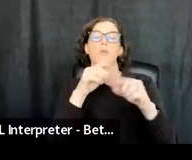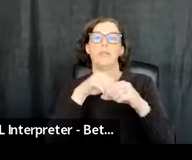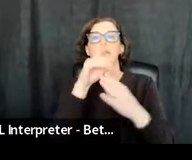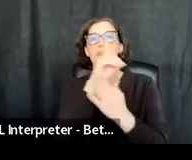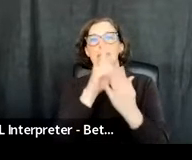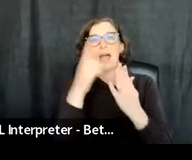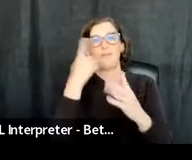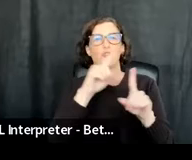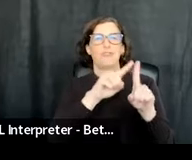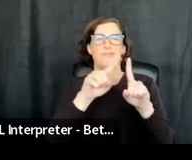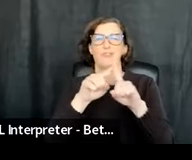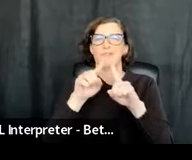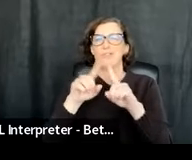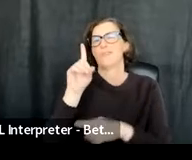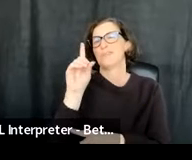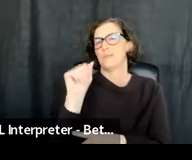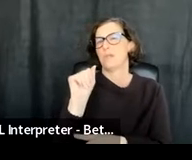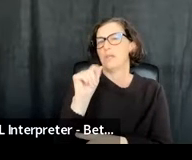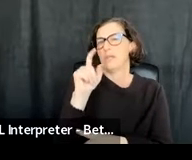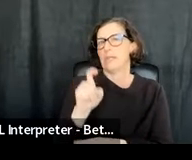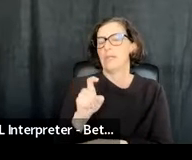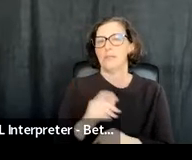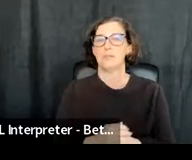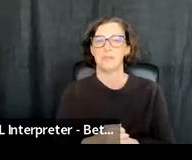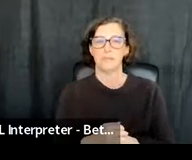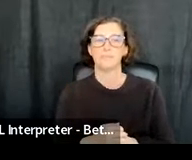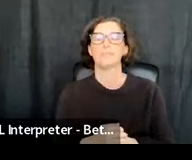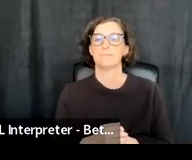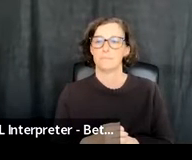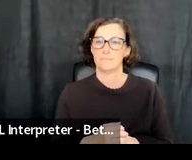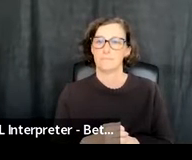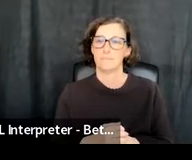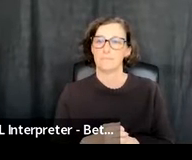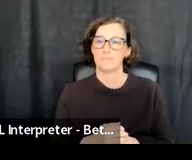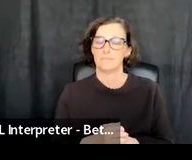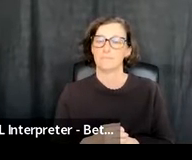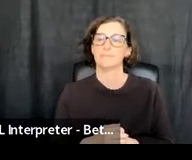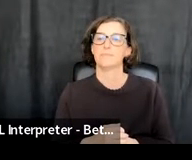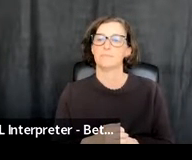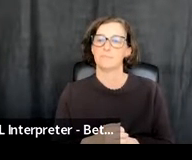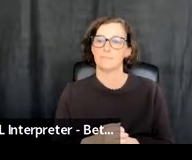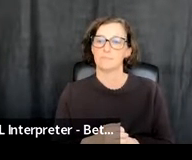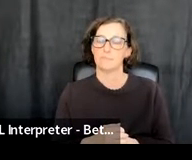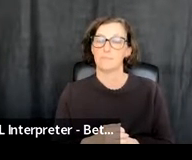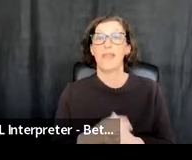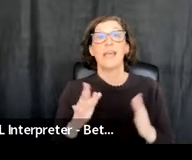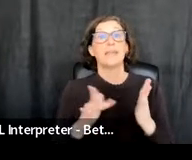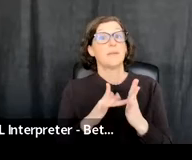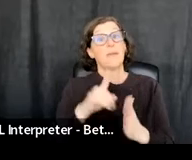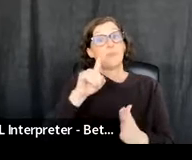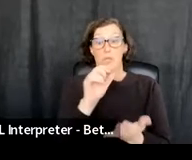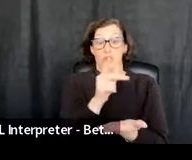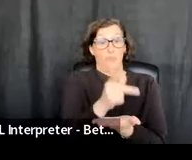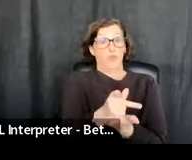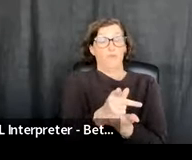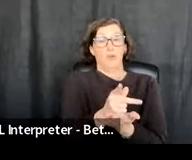disability needs. And we're going to try it. We have to even sometimes get approval. What